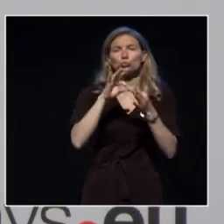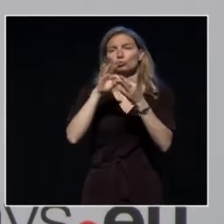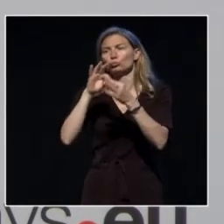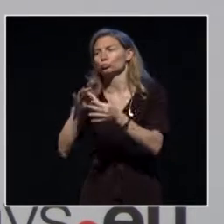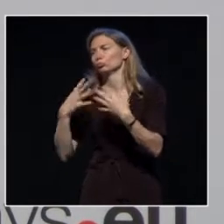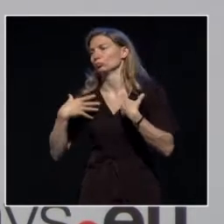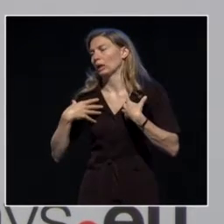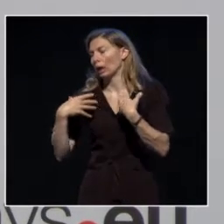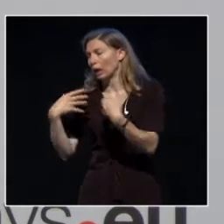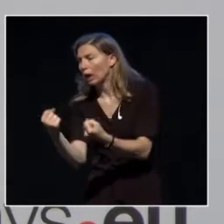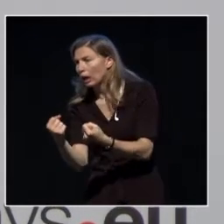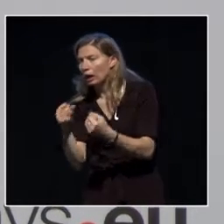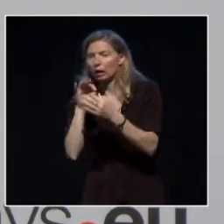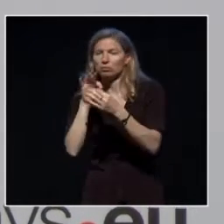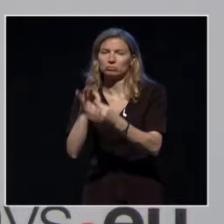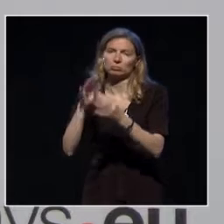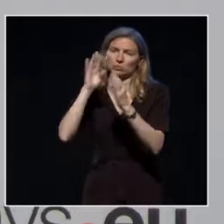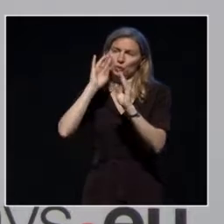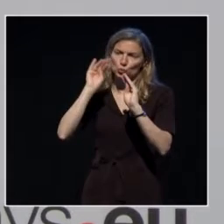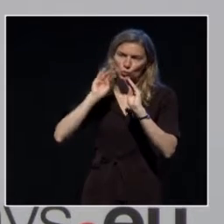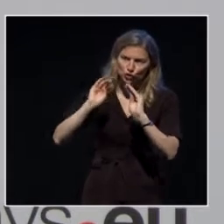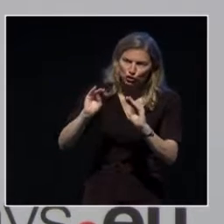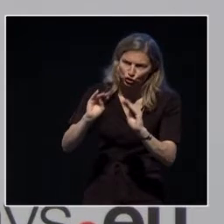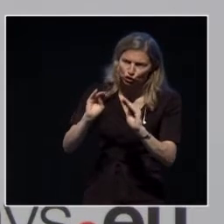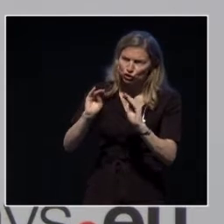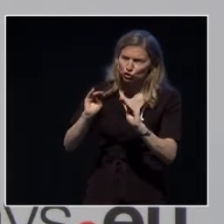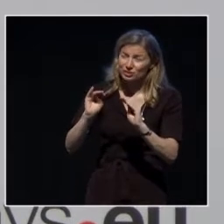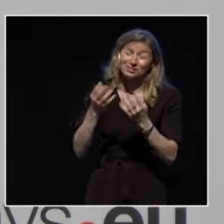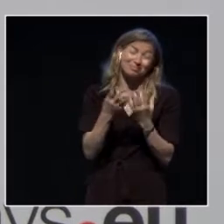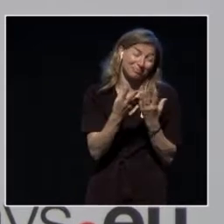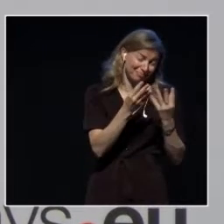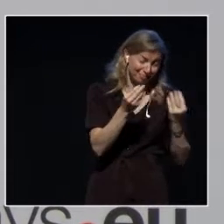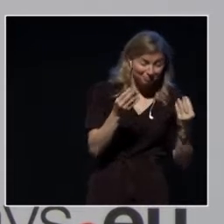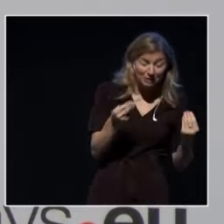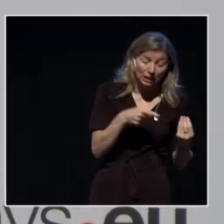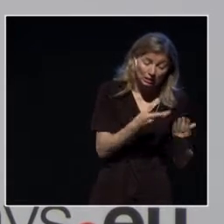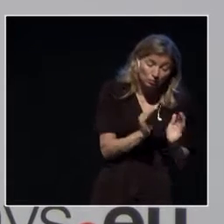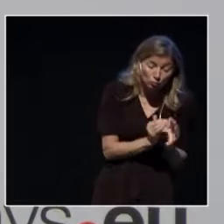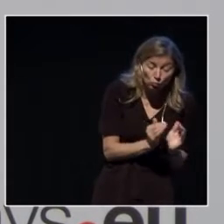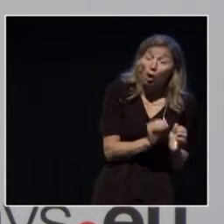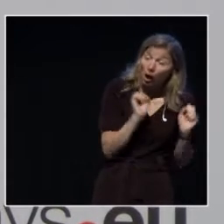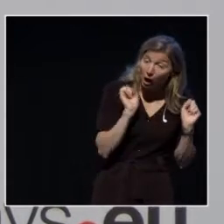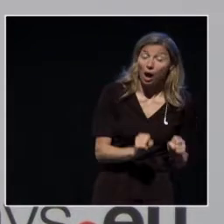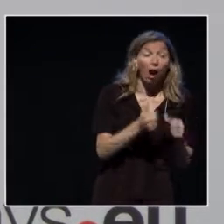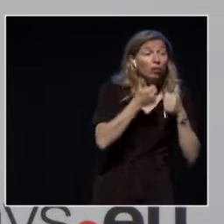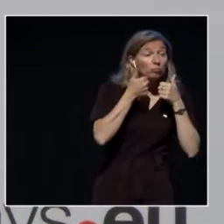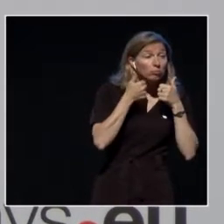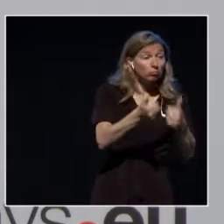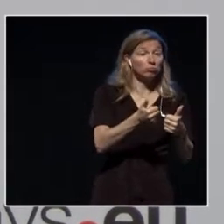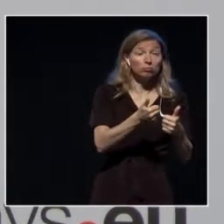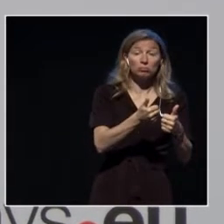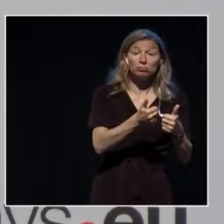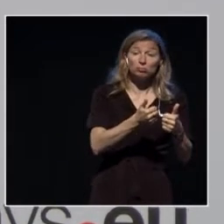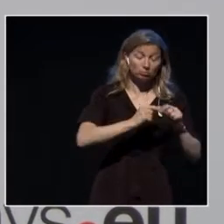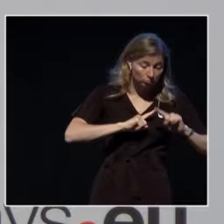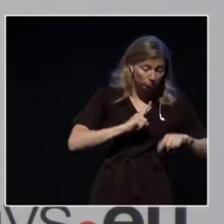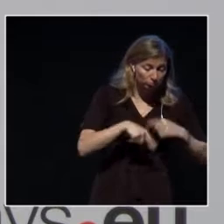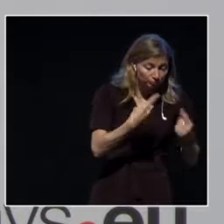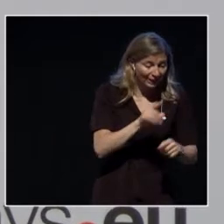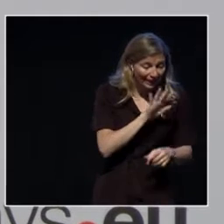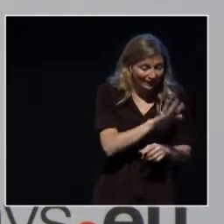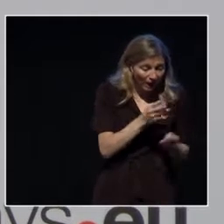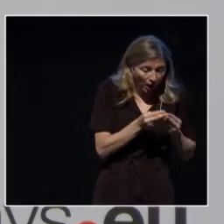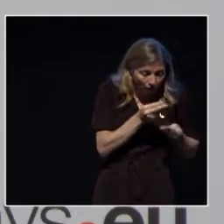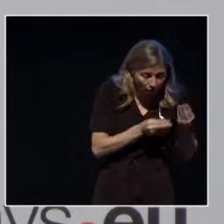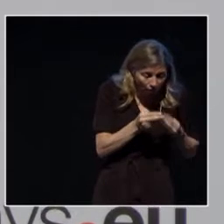other phenomena leaves the small firms to be able to do what they do, which is the particular economic niche without having